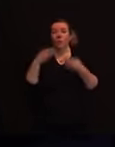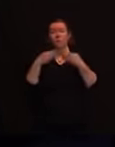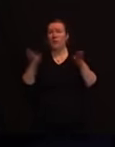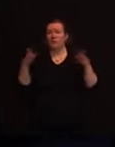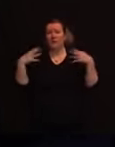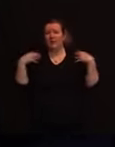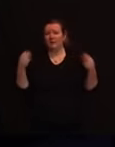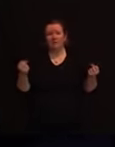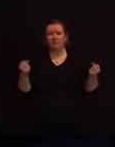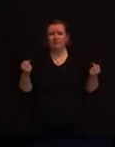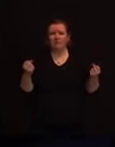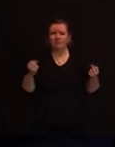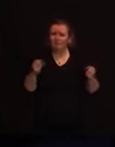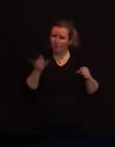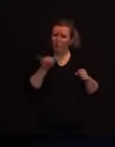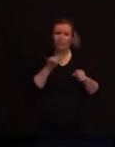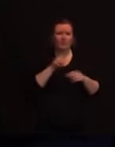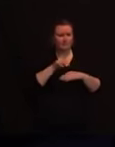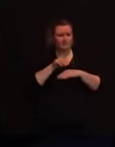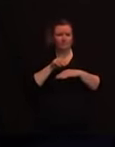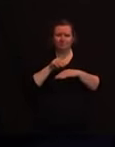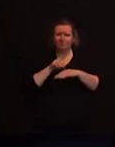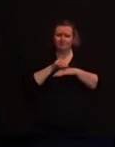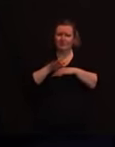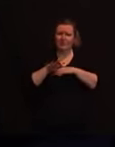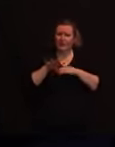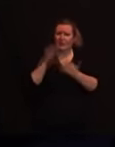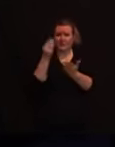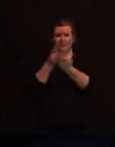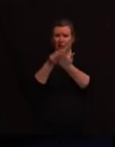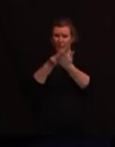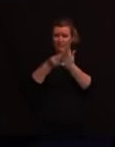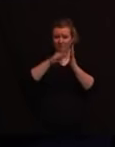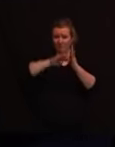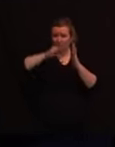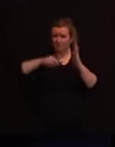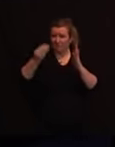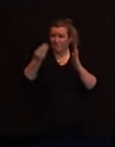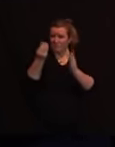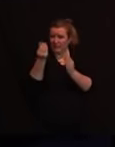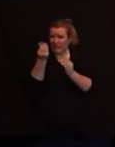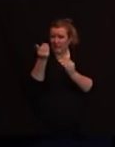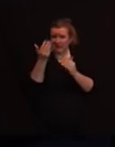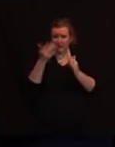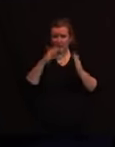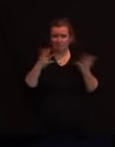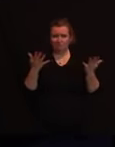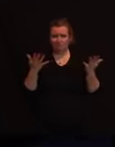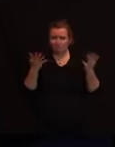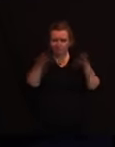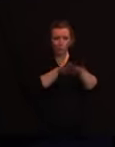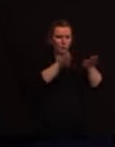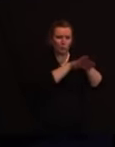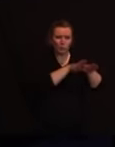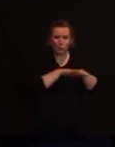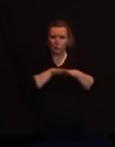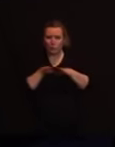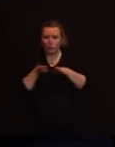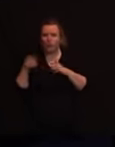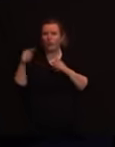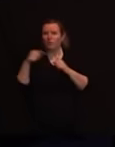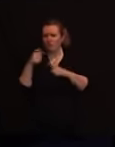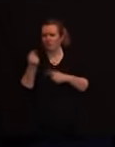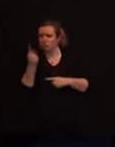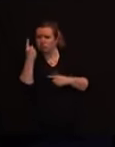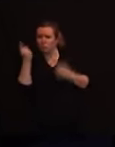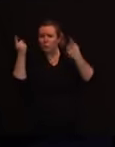be able to reopen our small businesses until we have an understanding of how to turn the corner on this public health crisis. Our